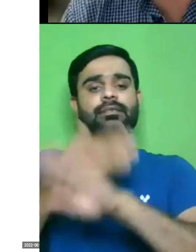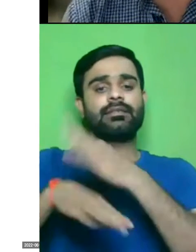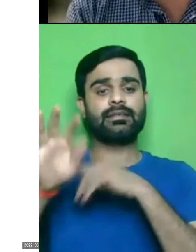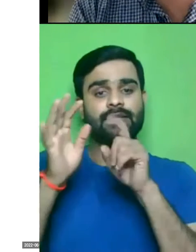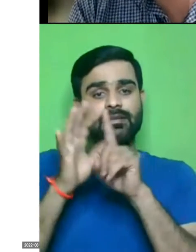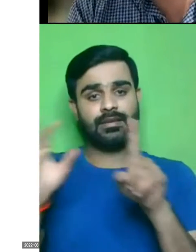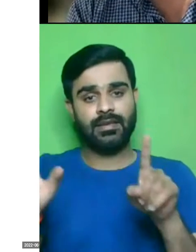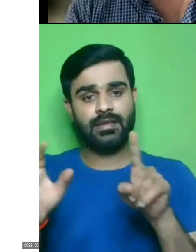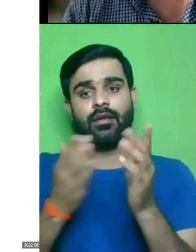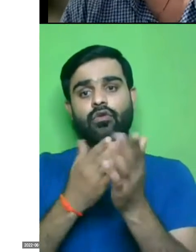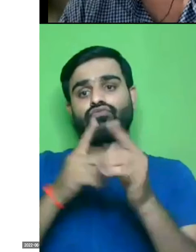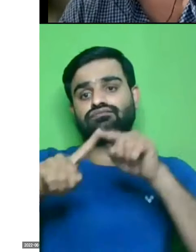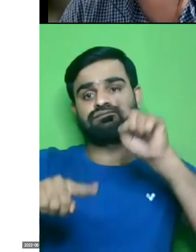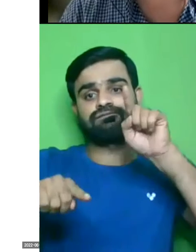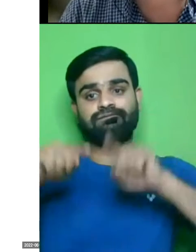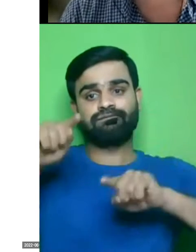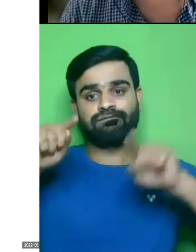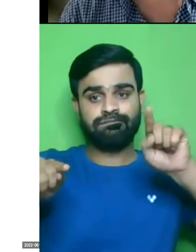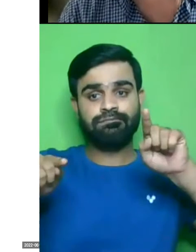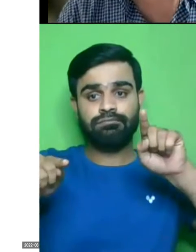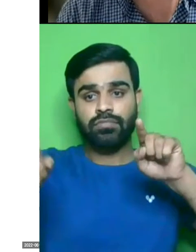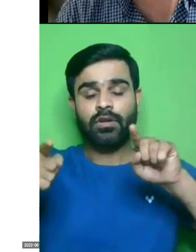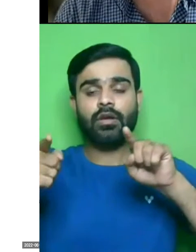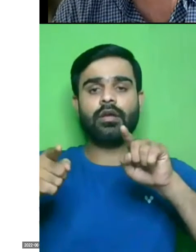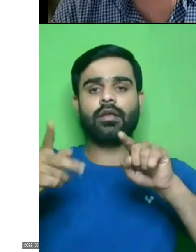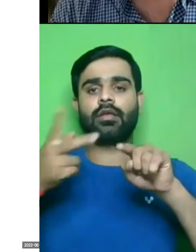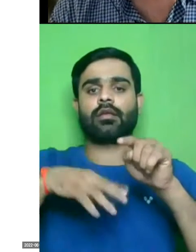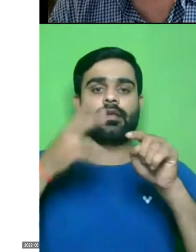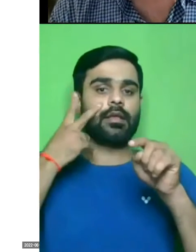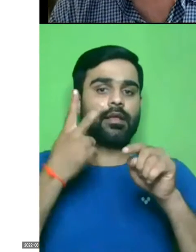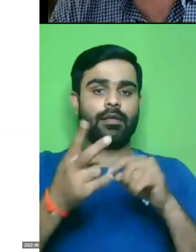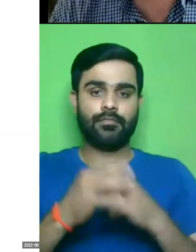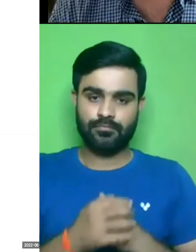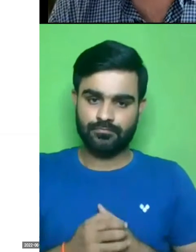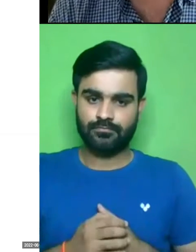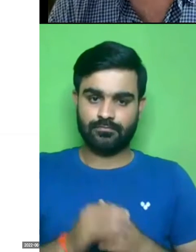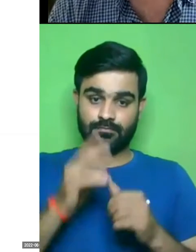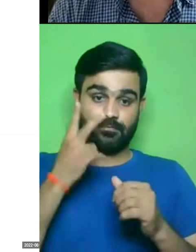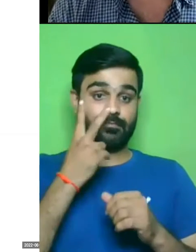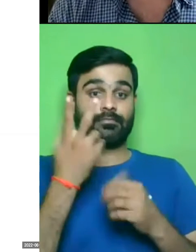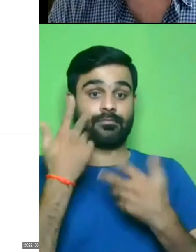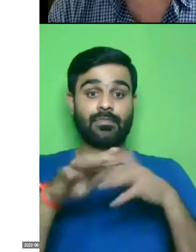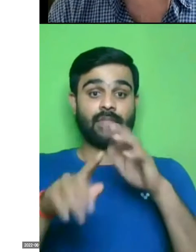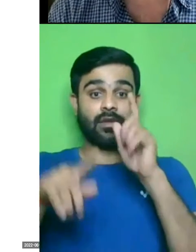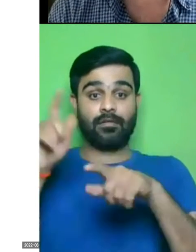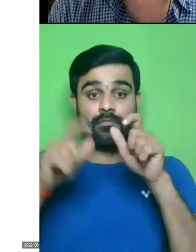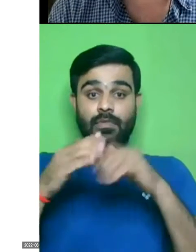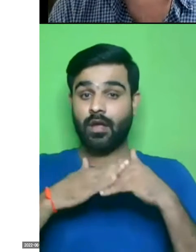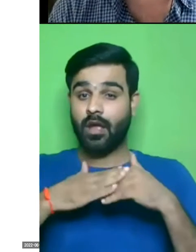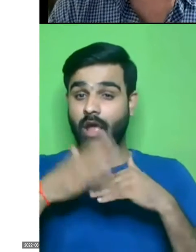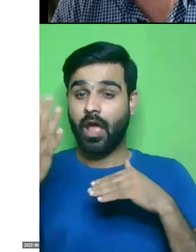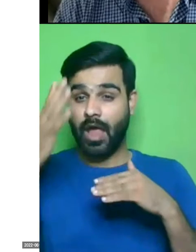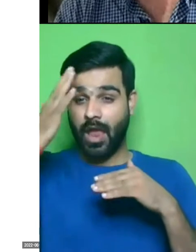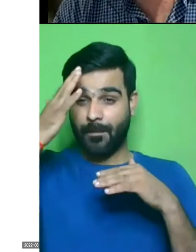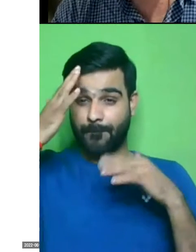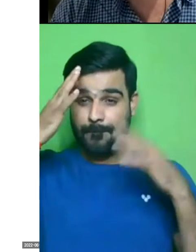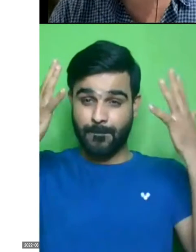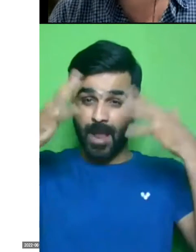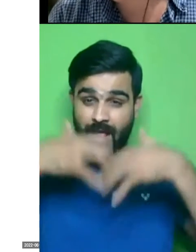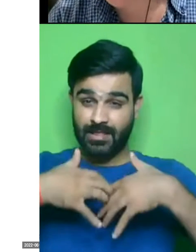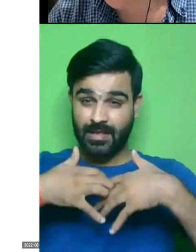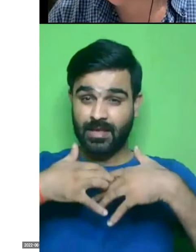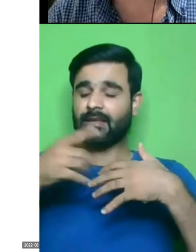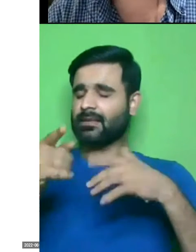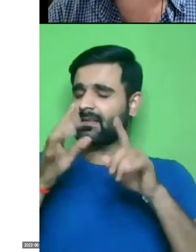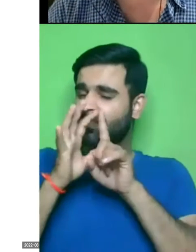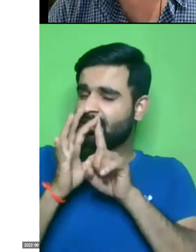right? So in this data here, which is up here from New Zealand, we can see that people with high mental health needs have